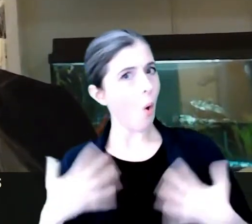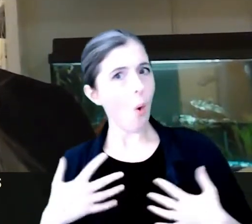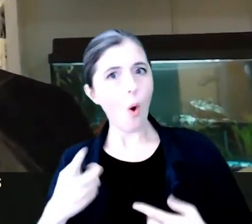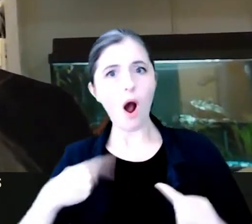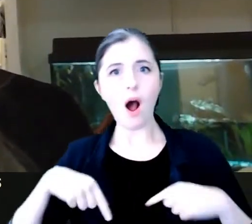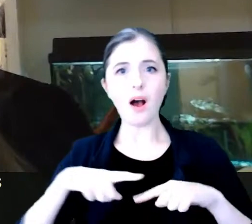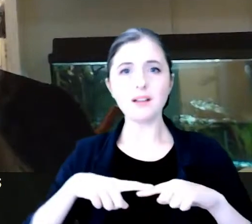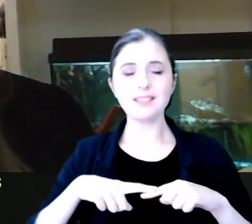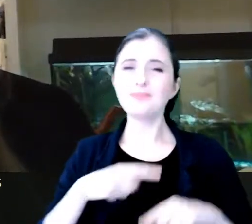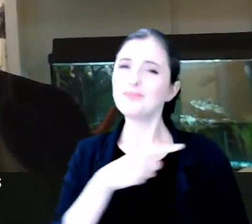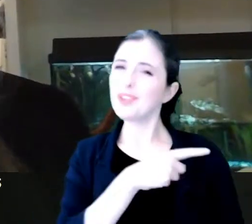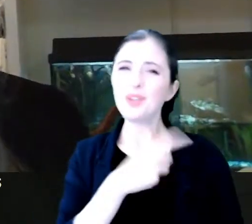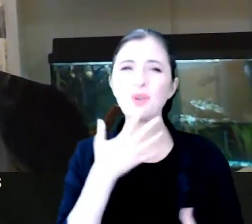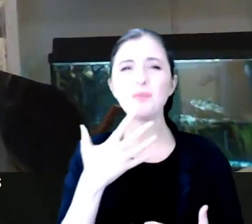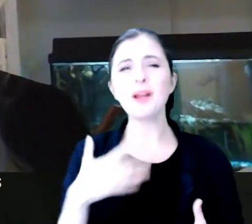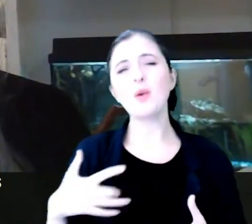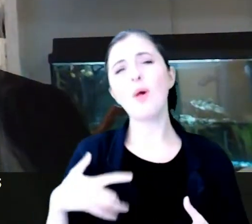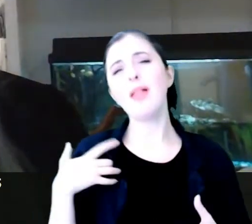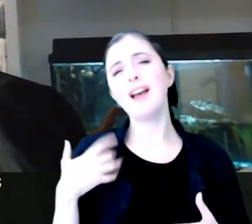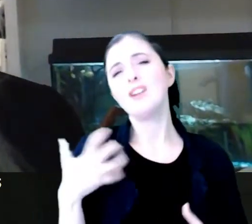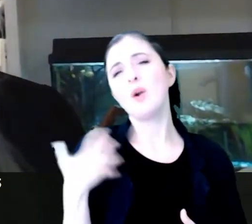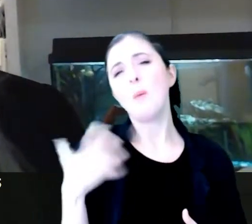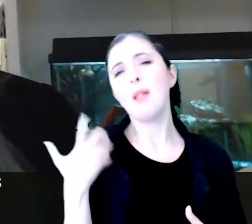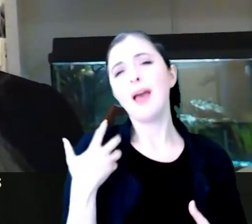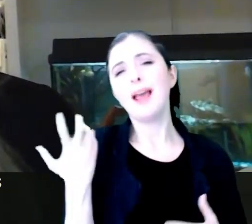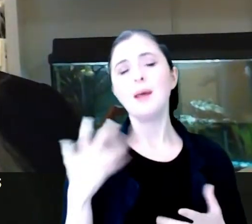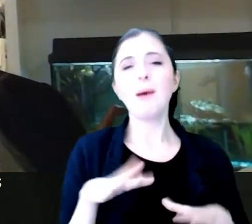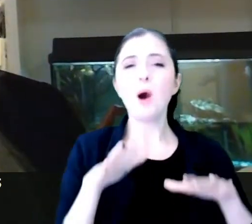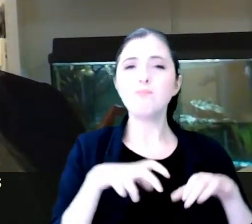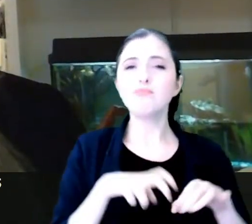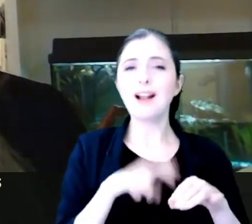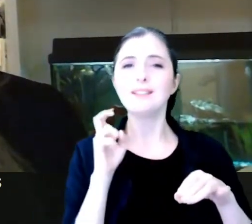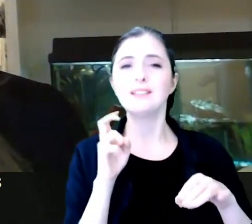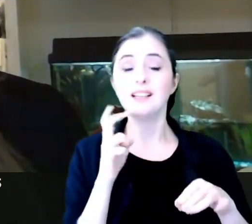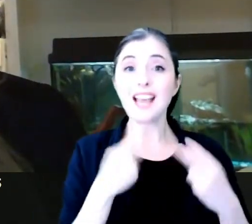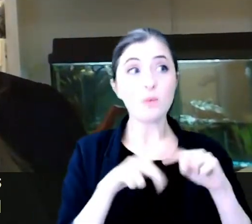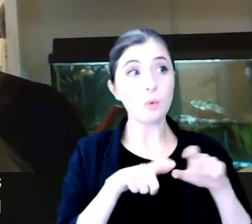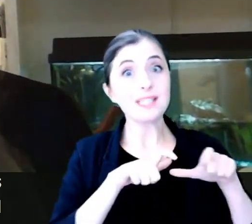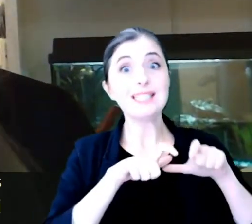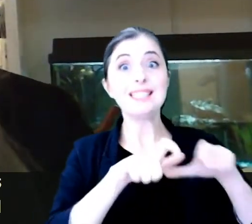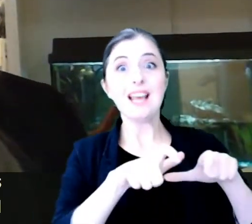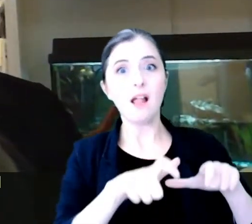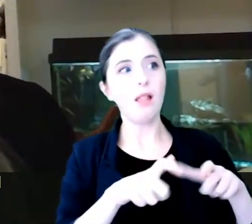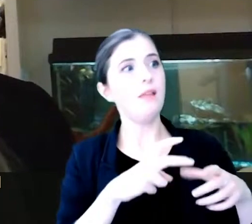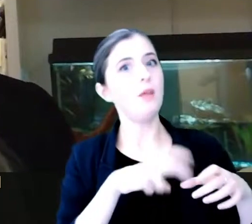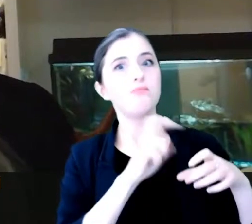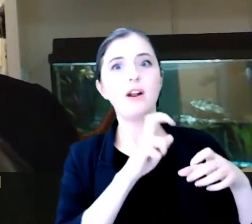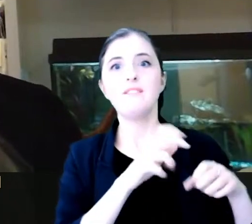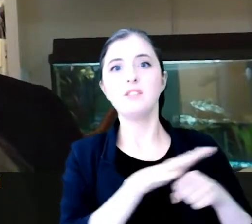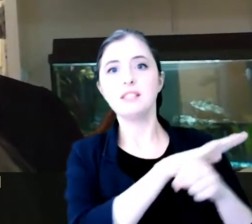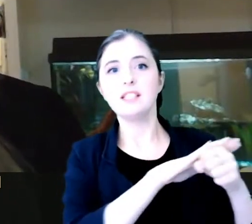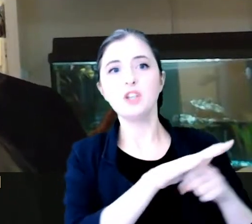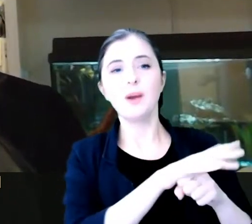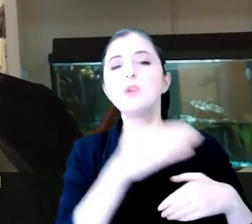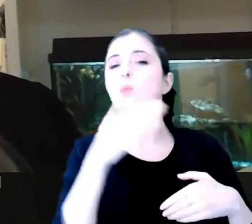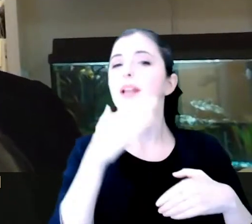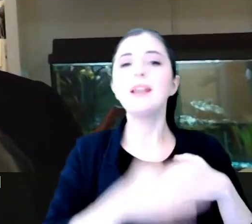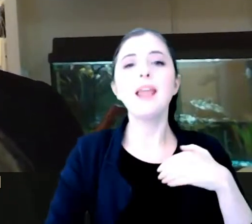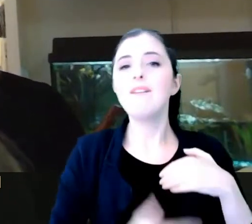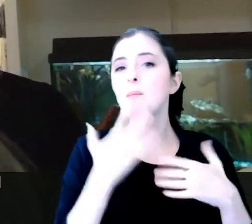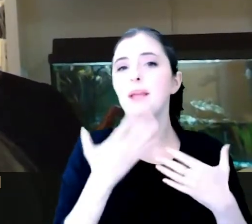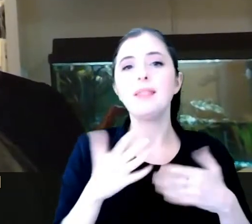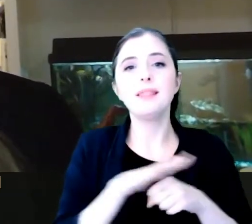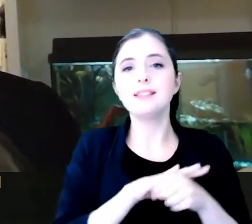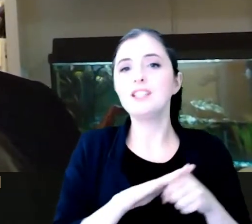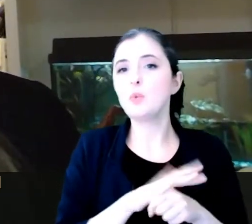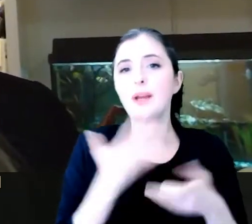about Brexit. If we were still tied into the Brexit situation, we would never, ever be in the situation we're in now.